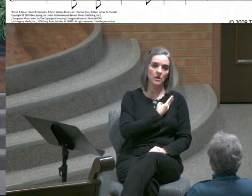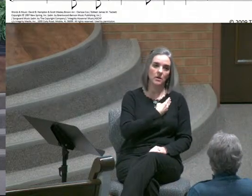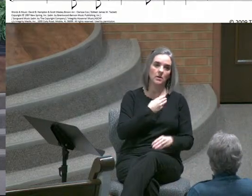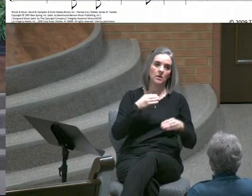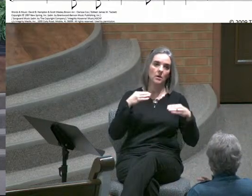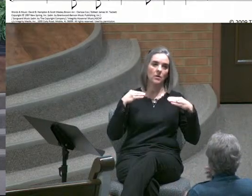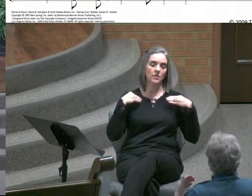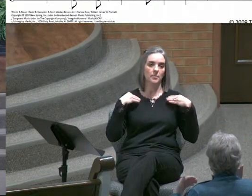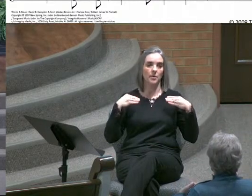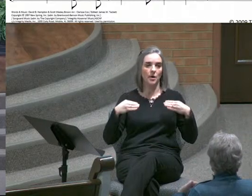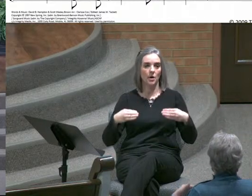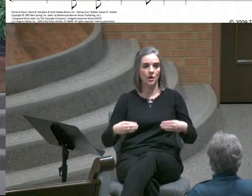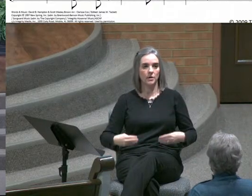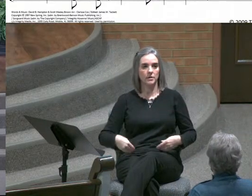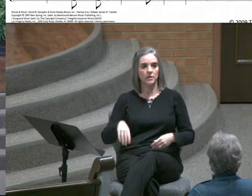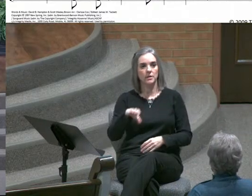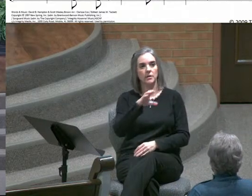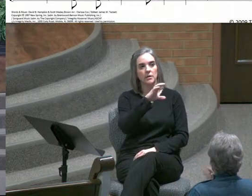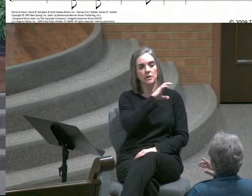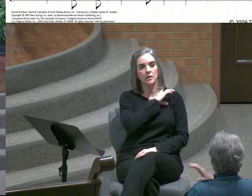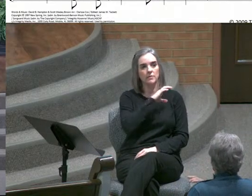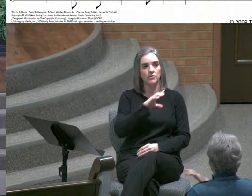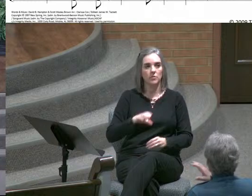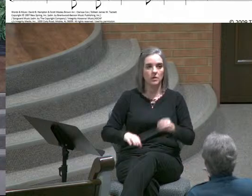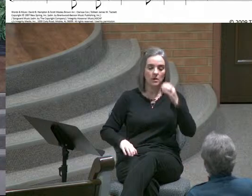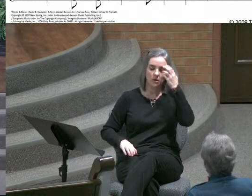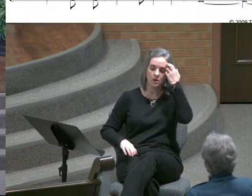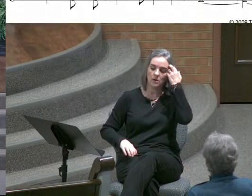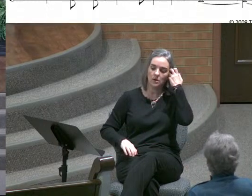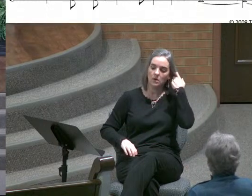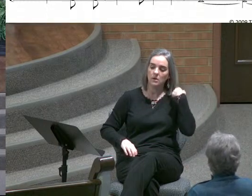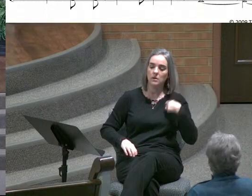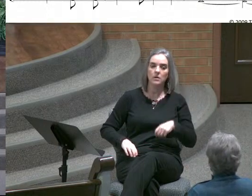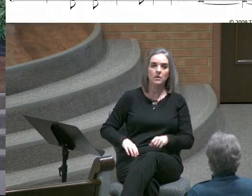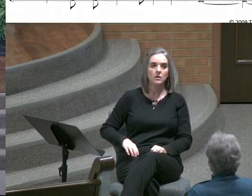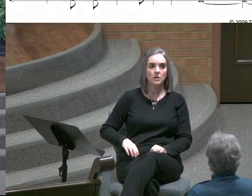We are the body of